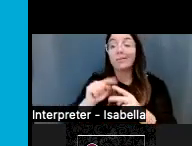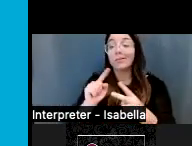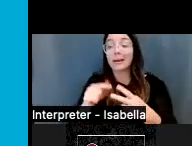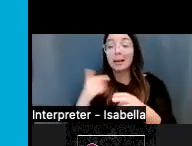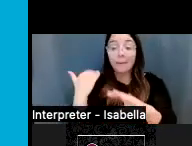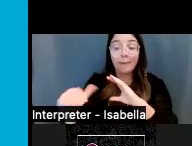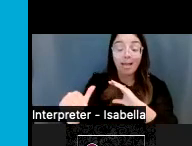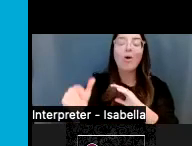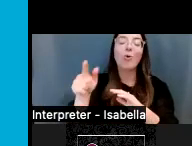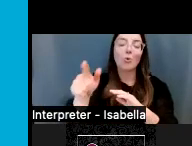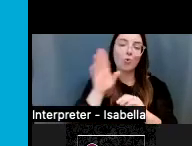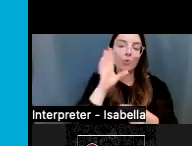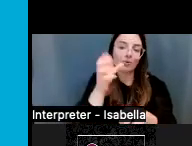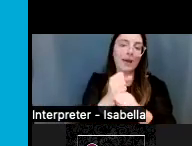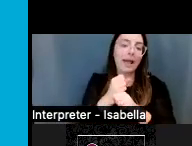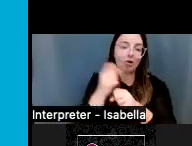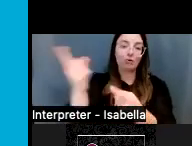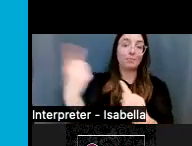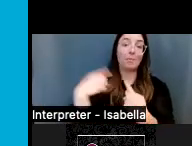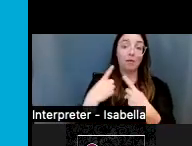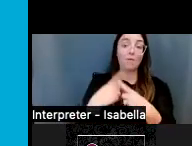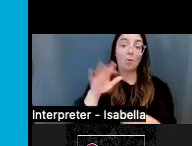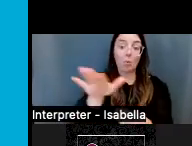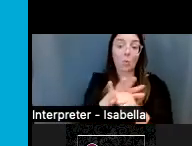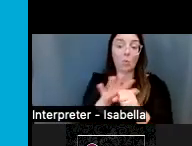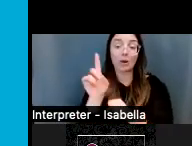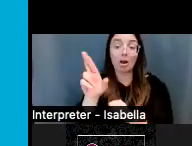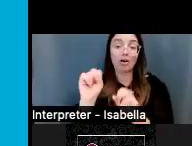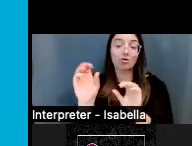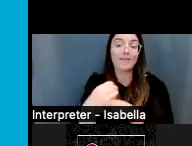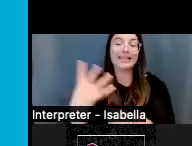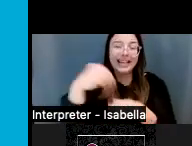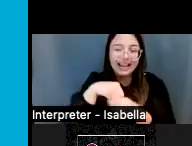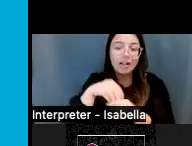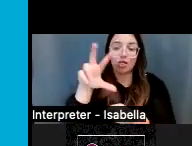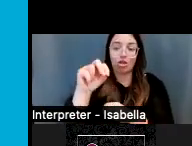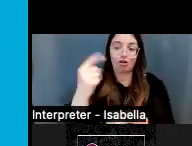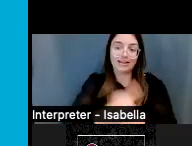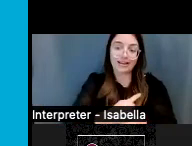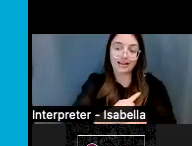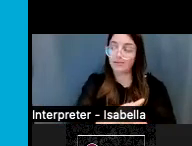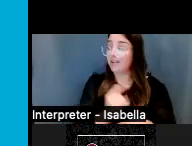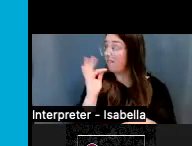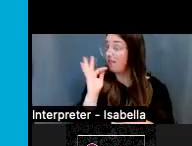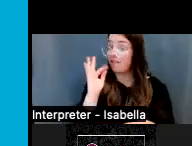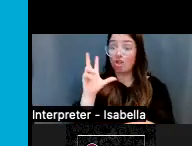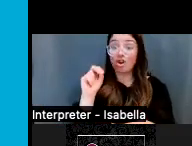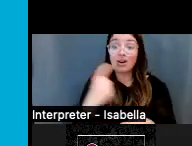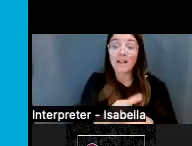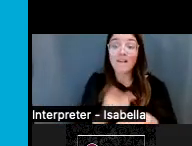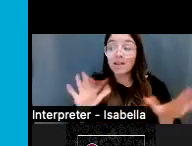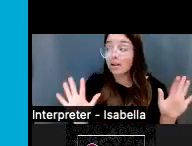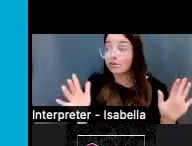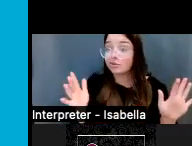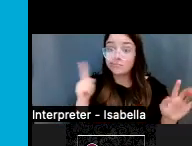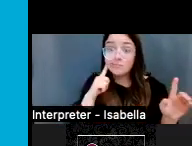response from your local DRS office within 30 days. And if for some reason it's been way longer than 30 days and you're still waiting